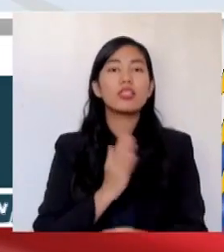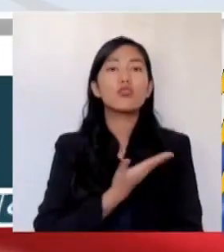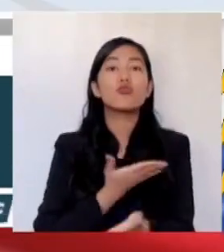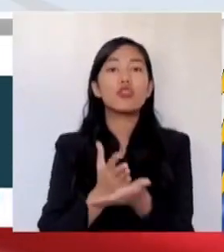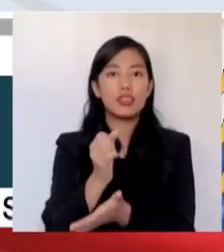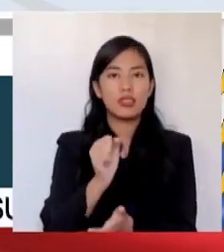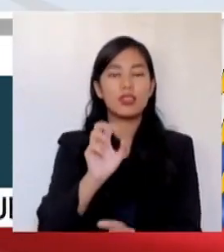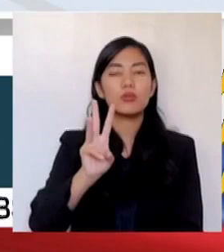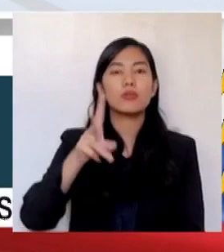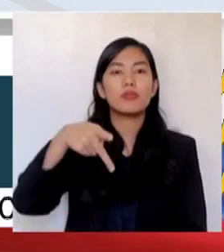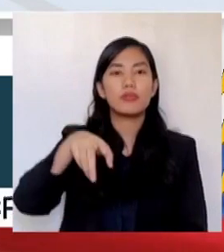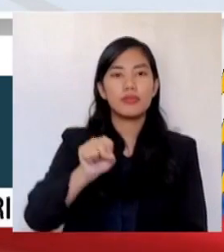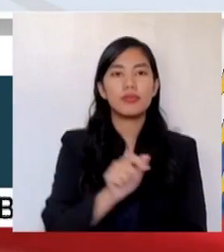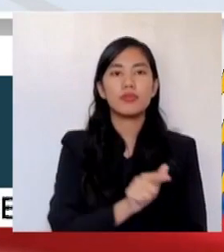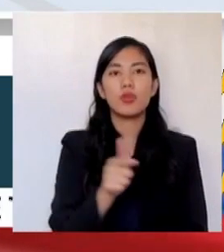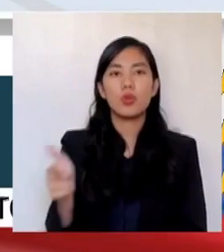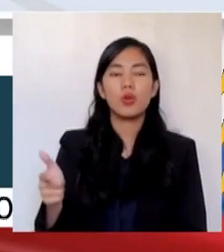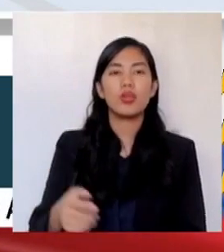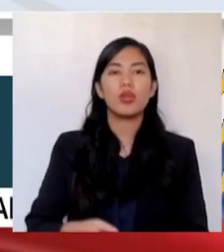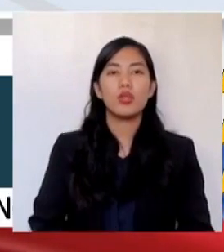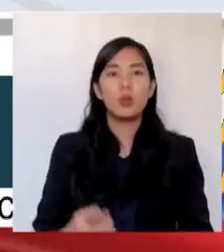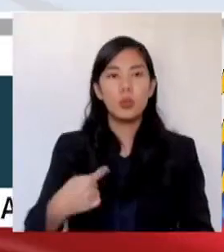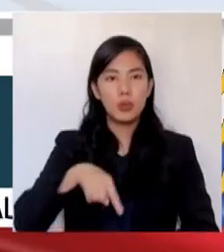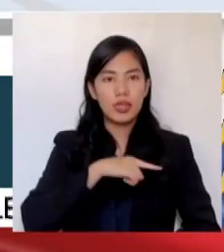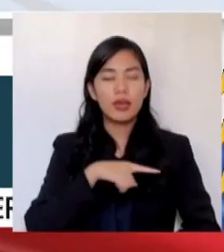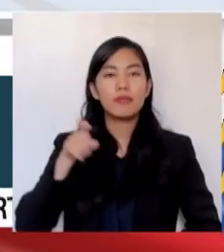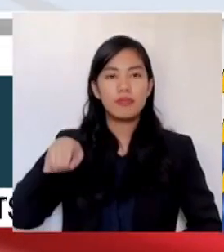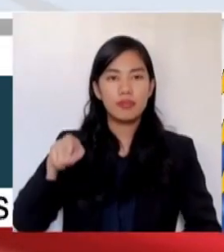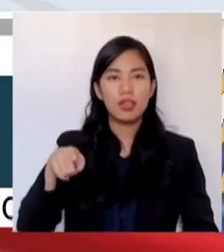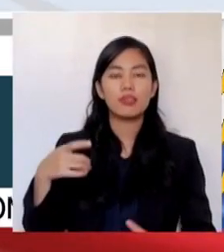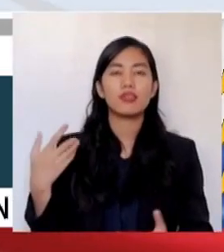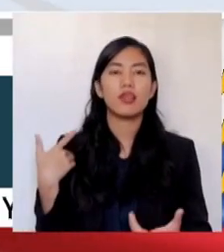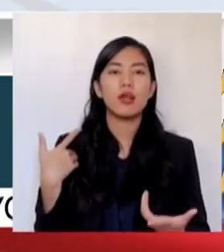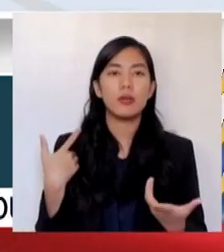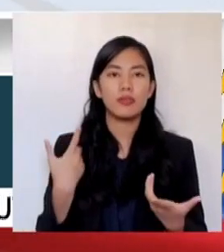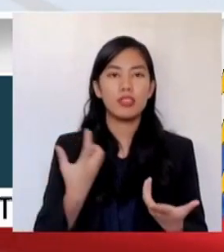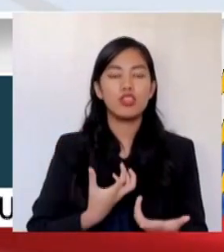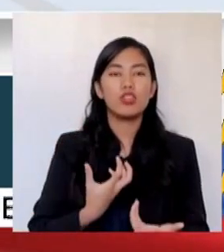country. We will fish in West Philippine Sea.